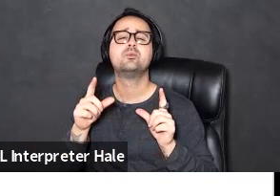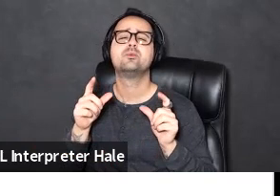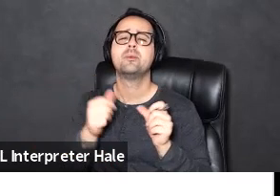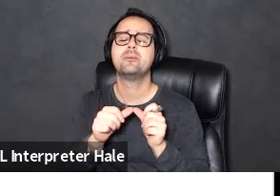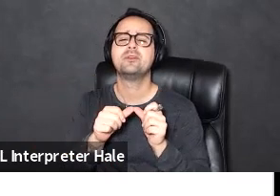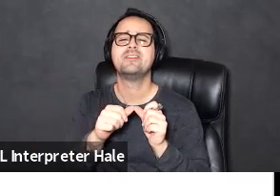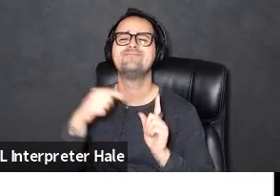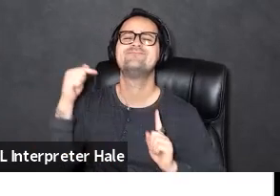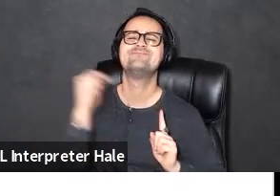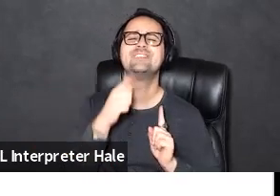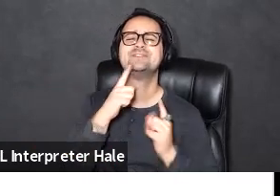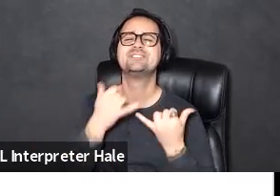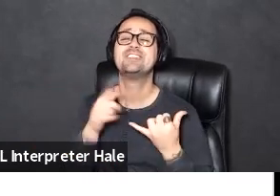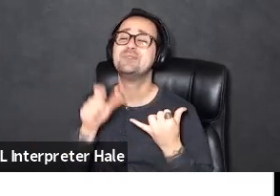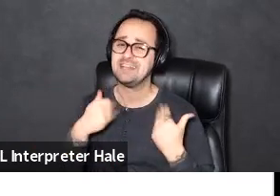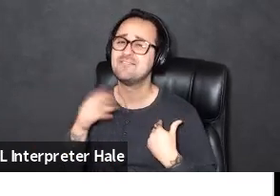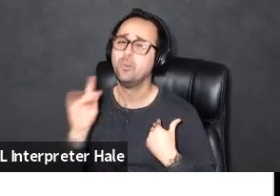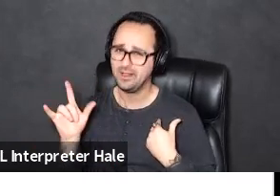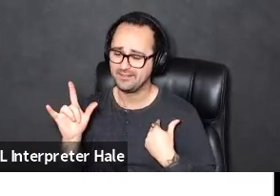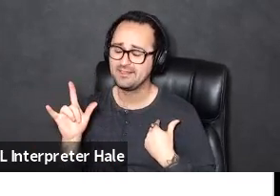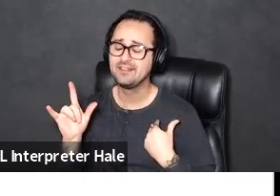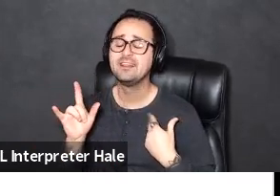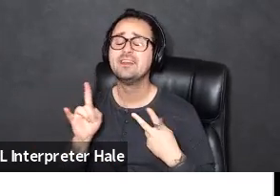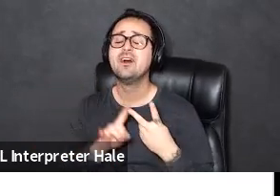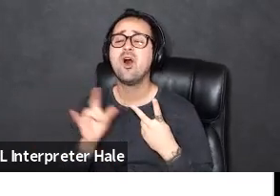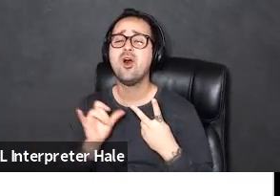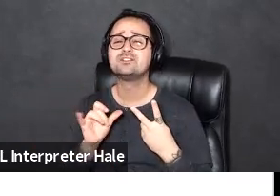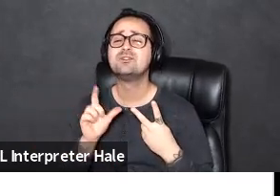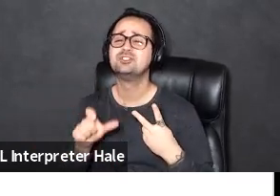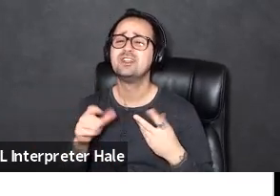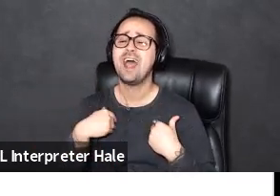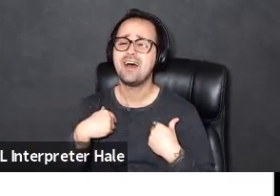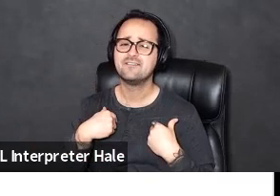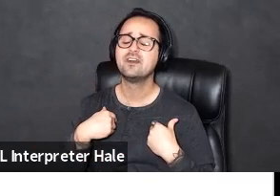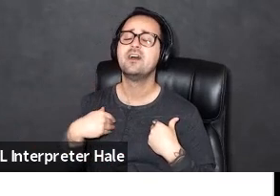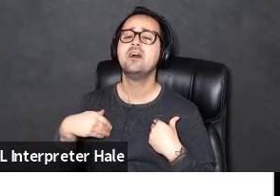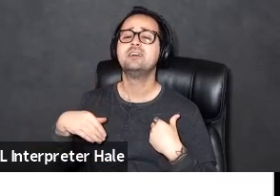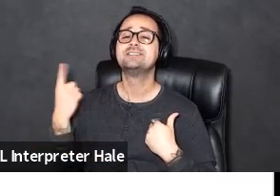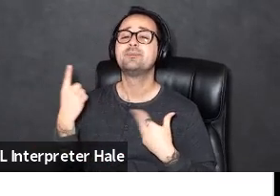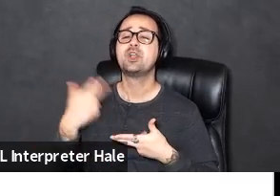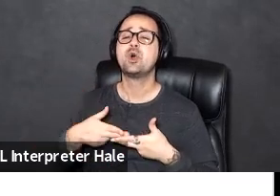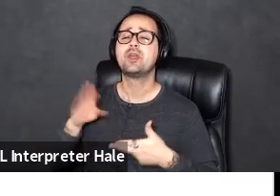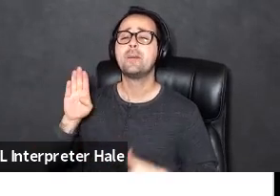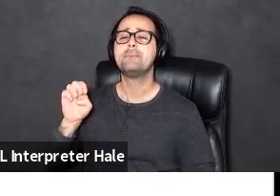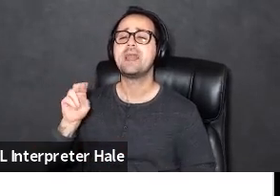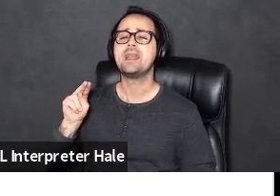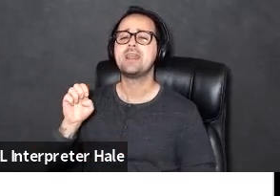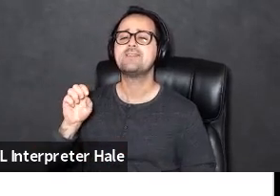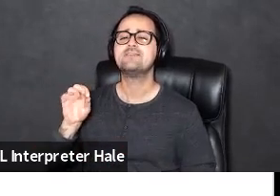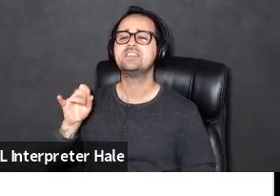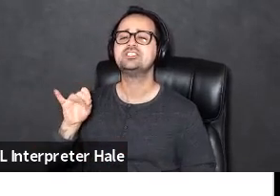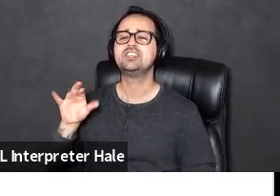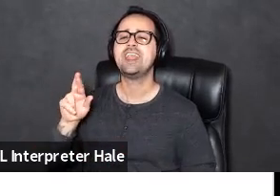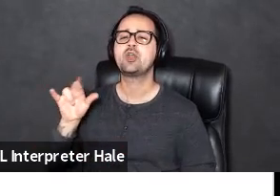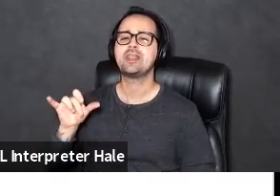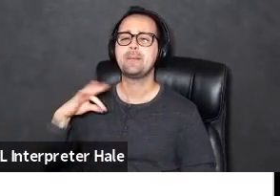have a will and get one, right? But is that you should do a beneficiary review. For anything that you